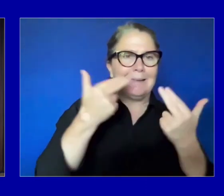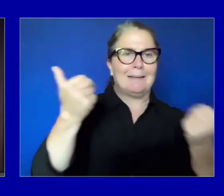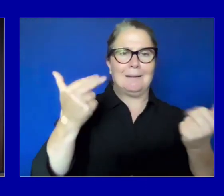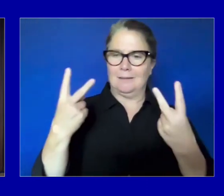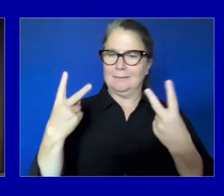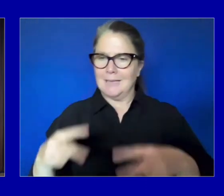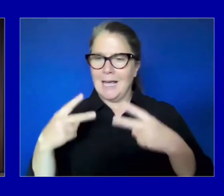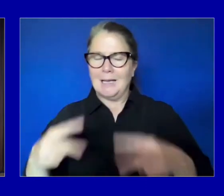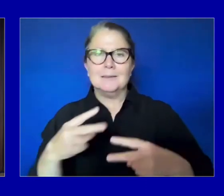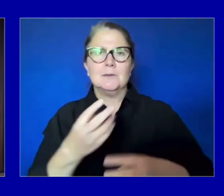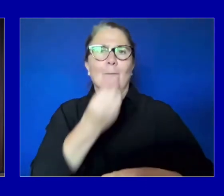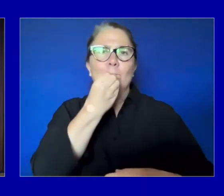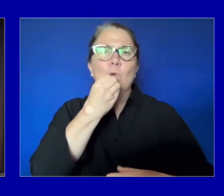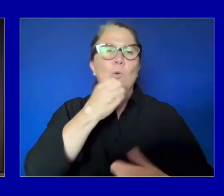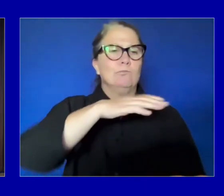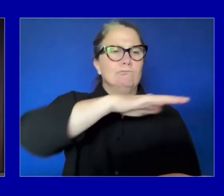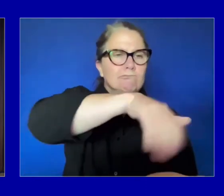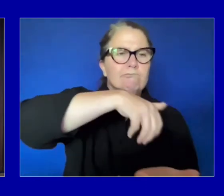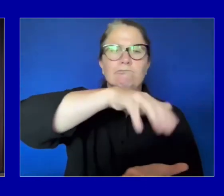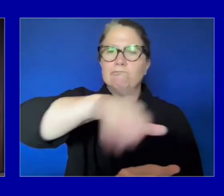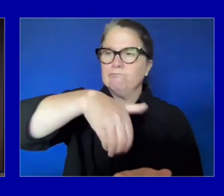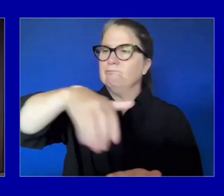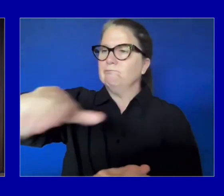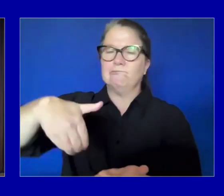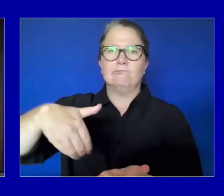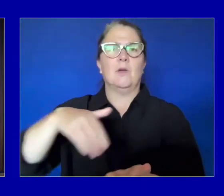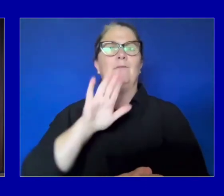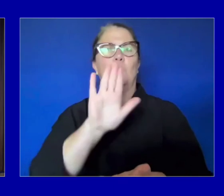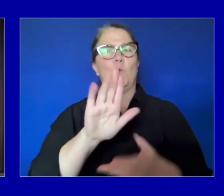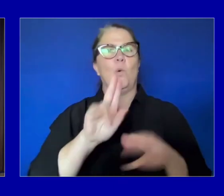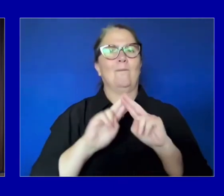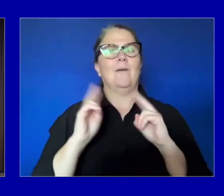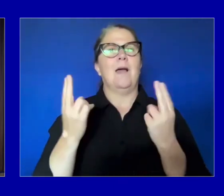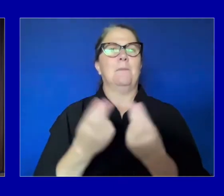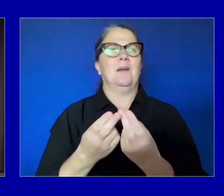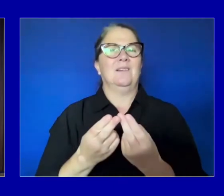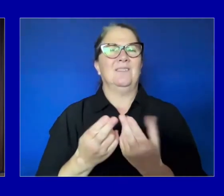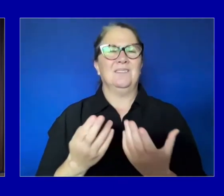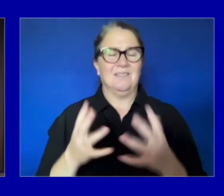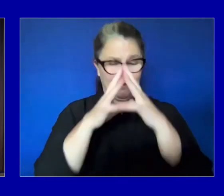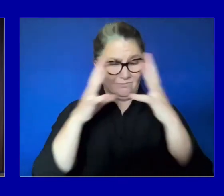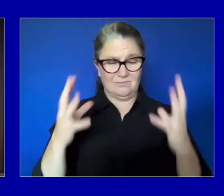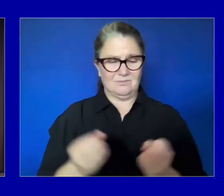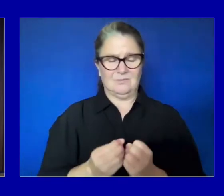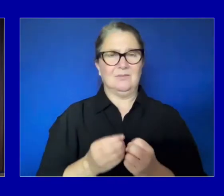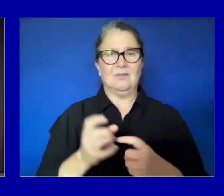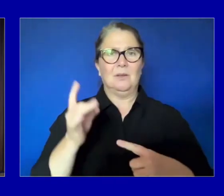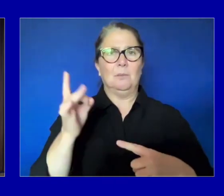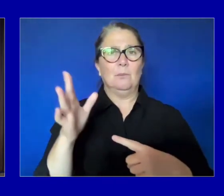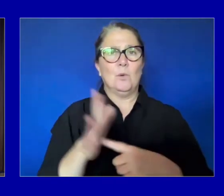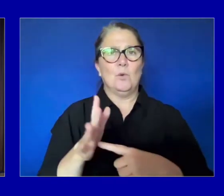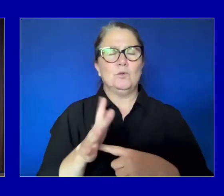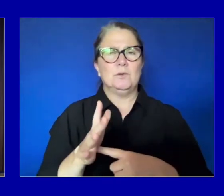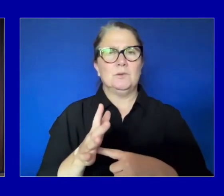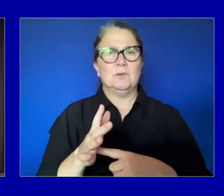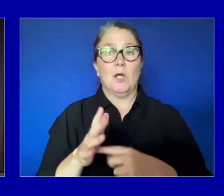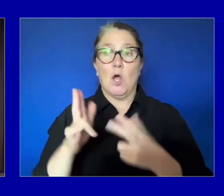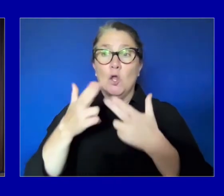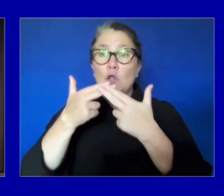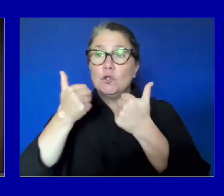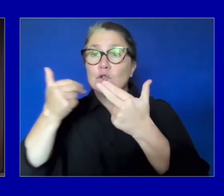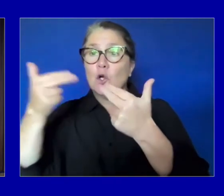And all of those things are really important, important. And you, I can't separate the song from the fire or the fire